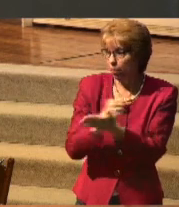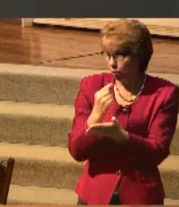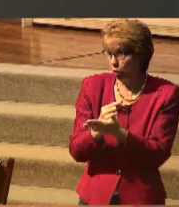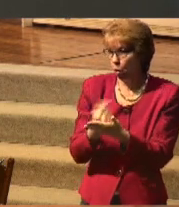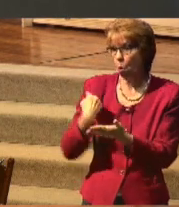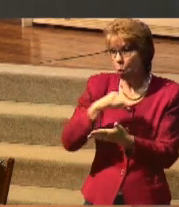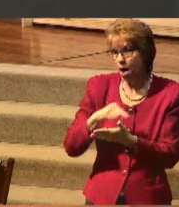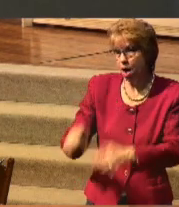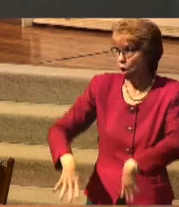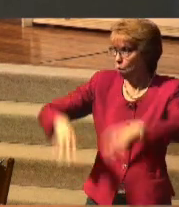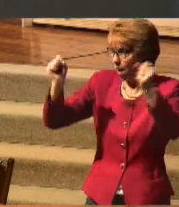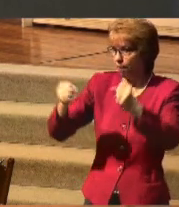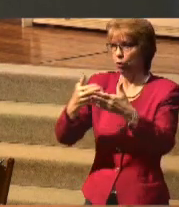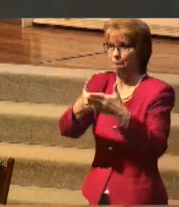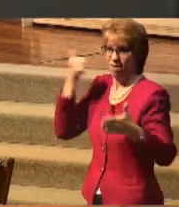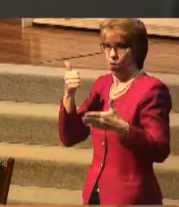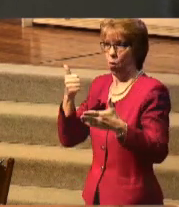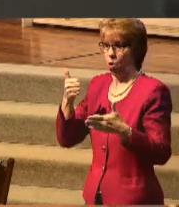over.